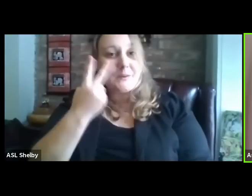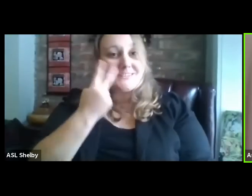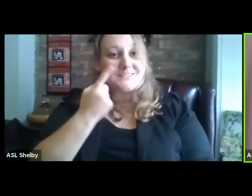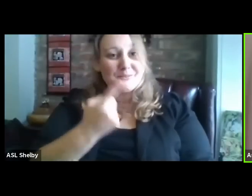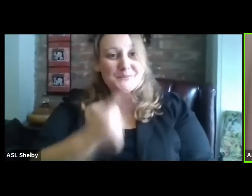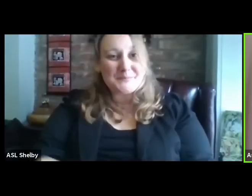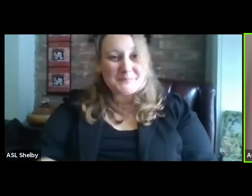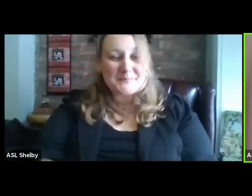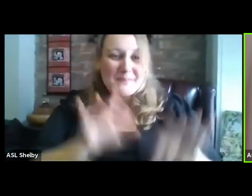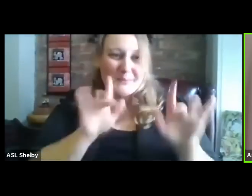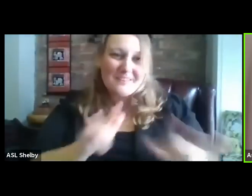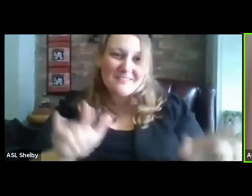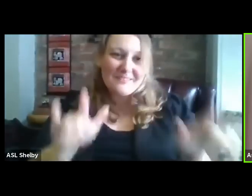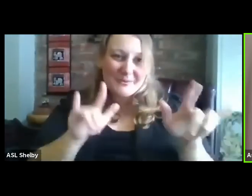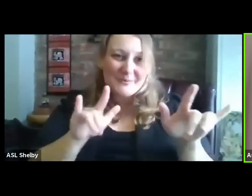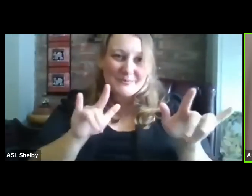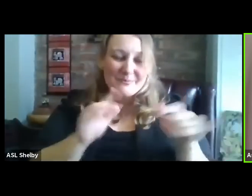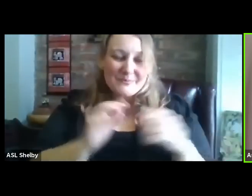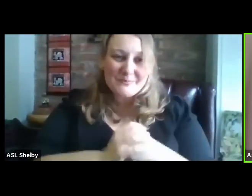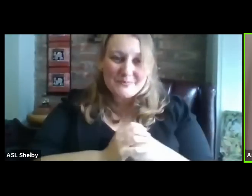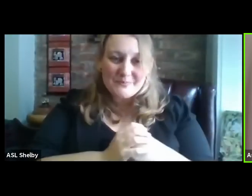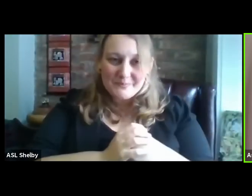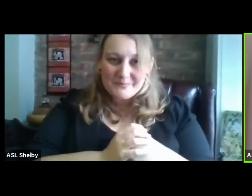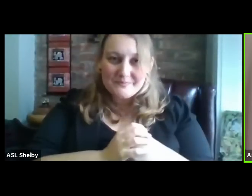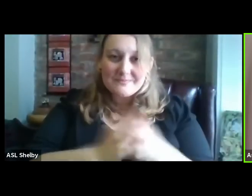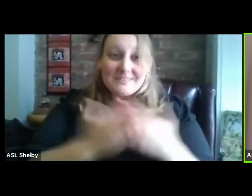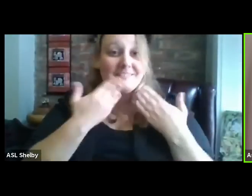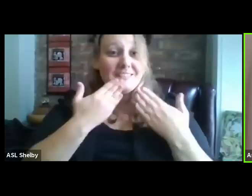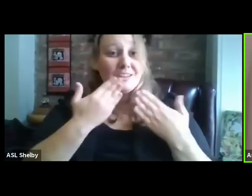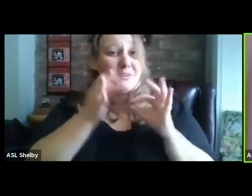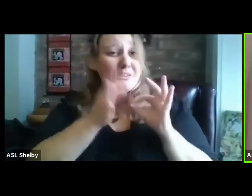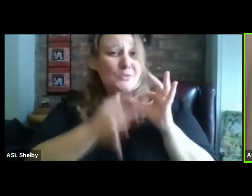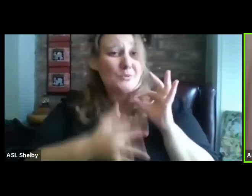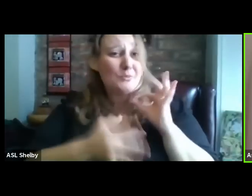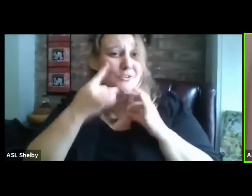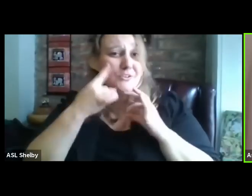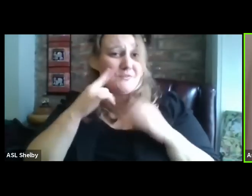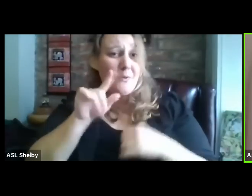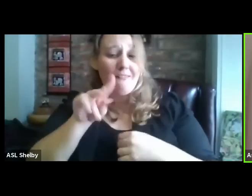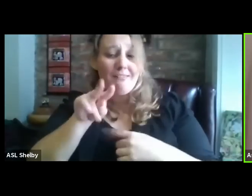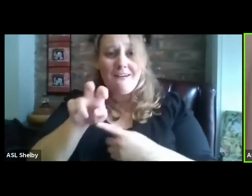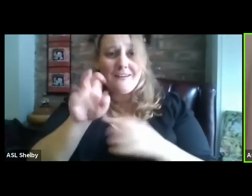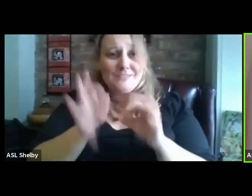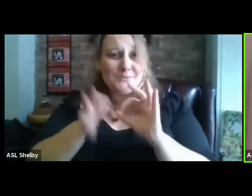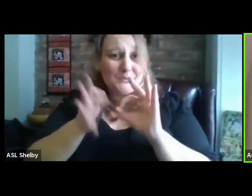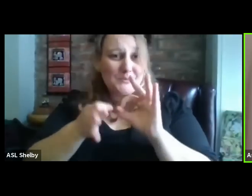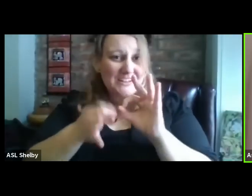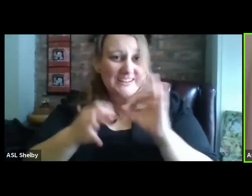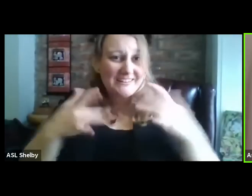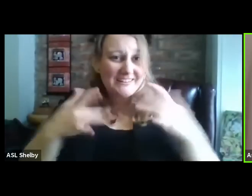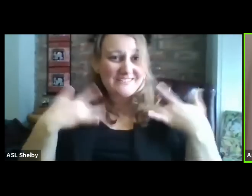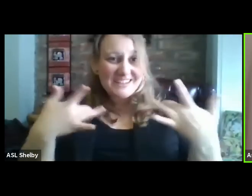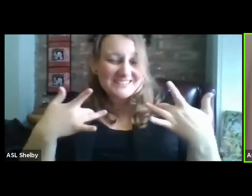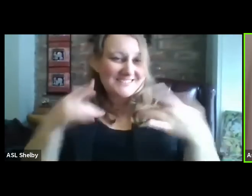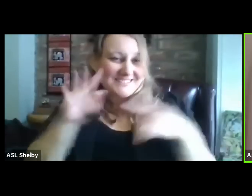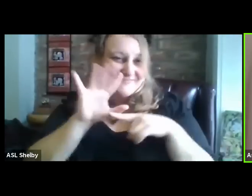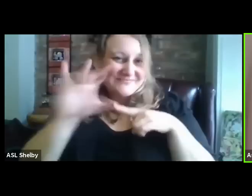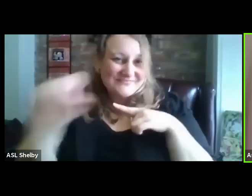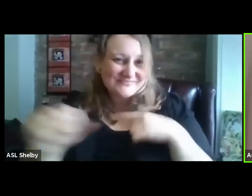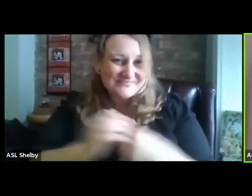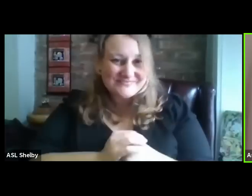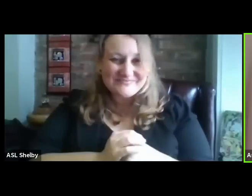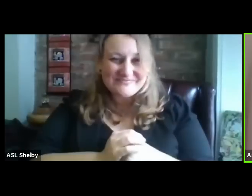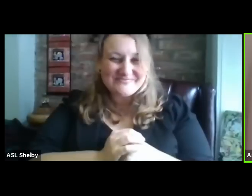We love you. Thanks to the interpreters for live interpreting this event. Y'all are incredible. And